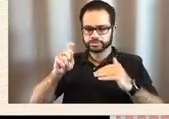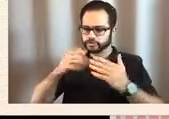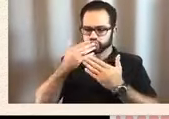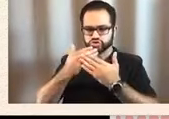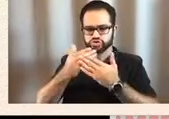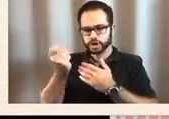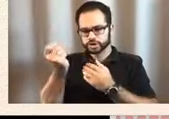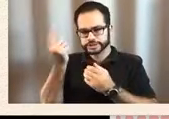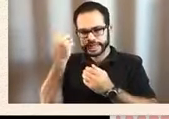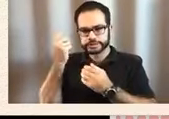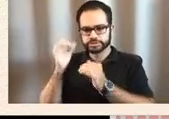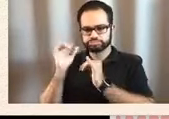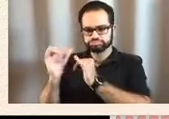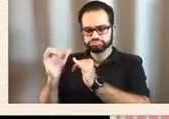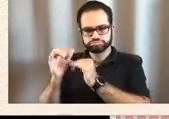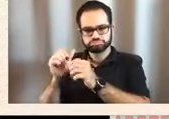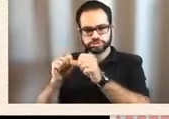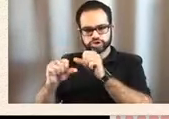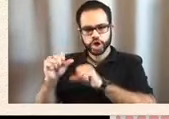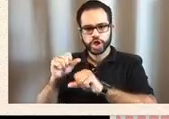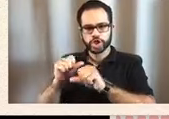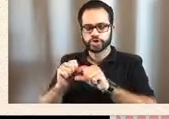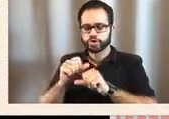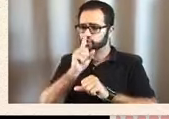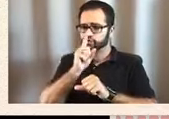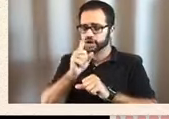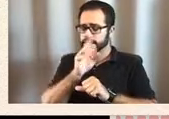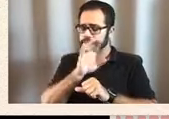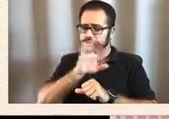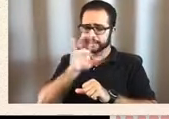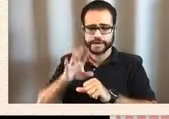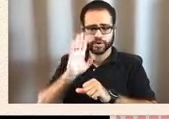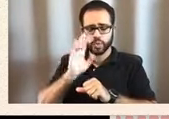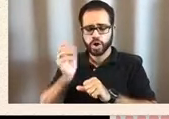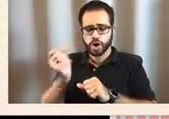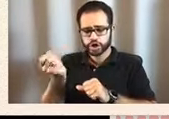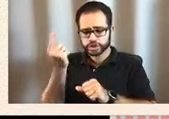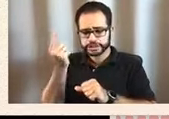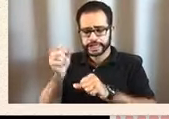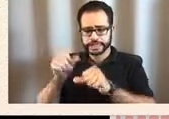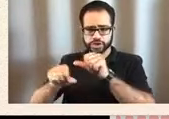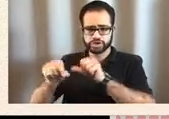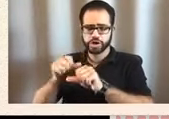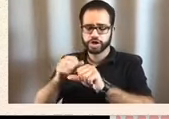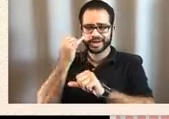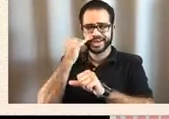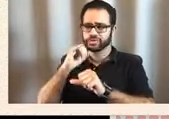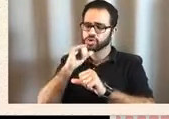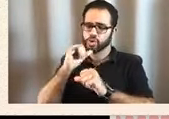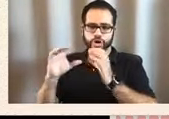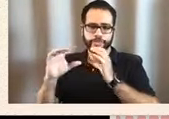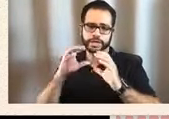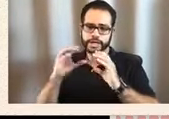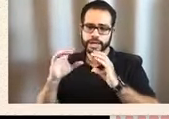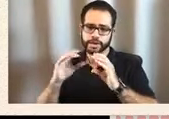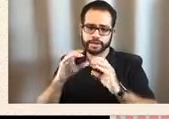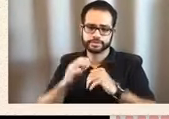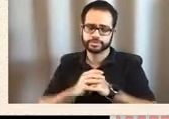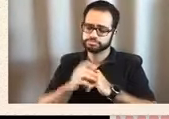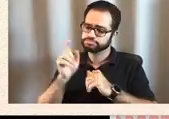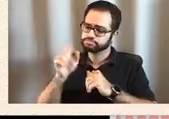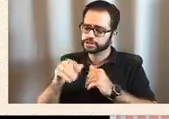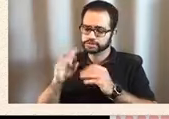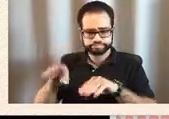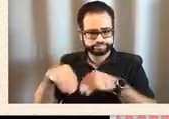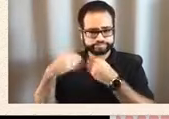truly never going to understand one another unless you communicate those things first and